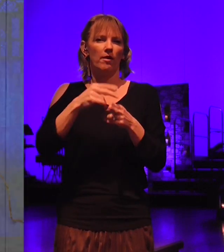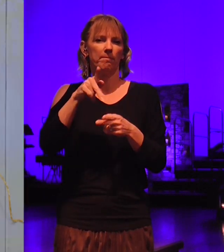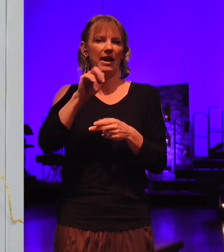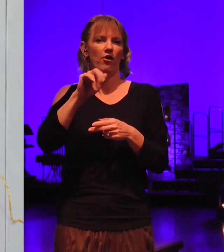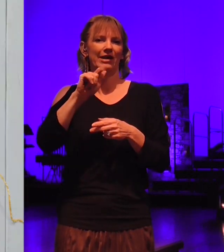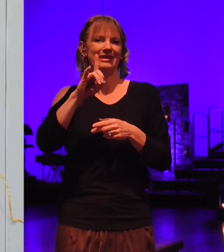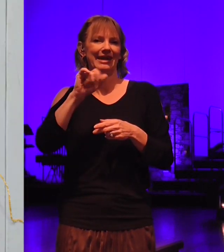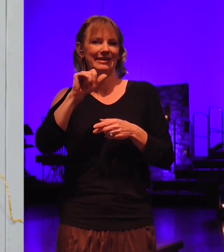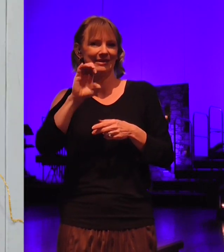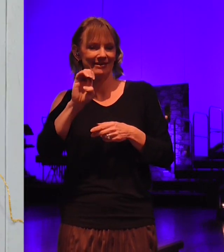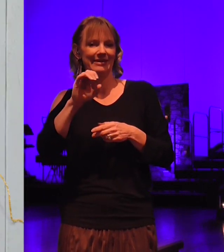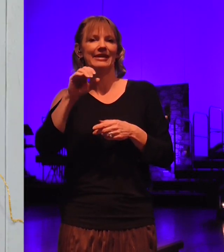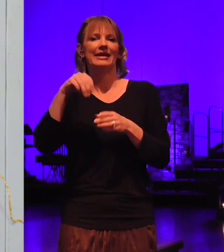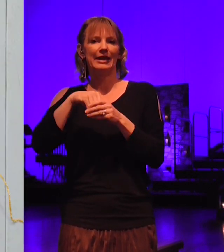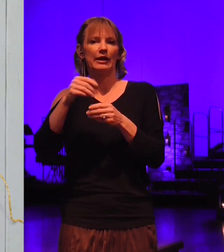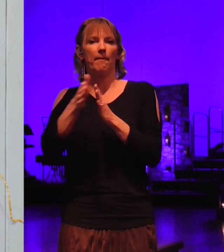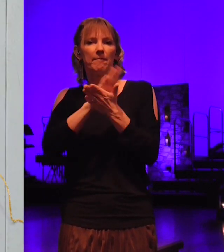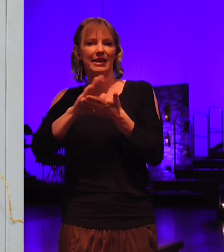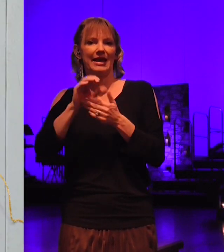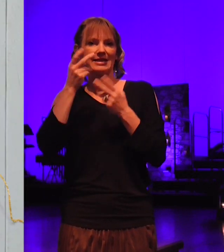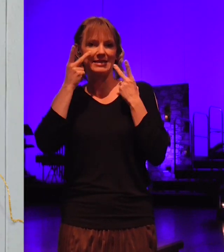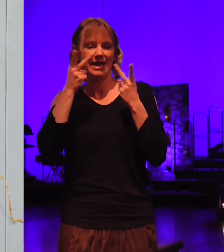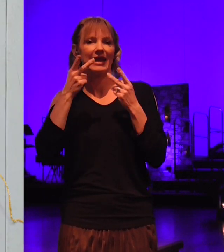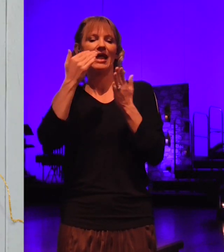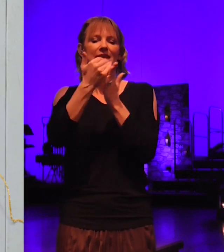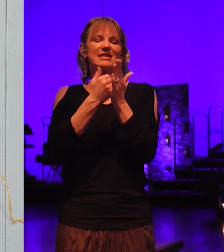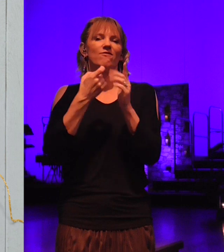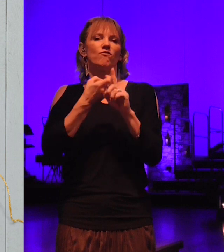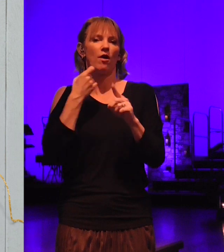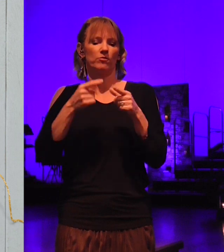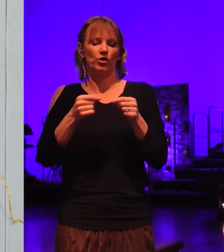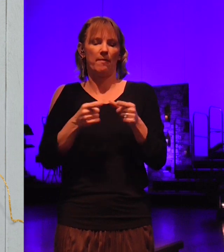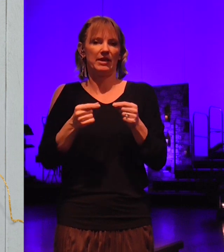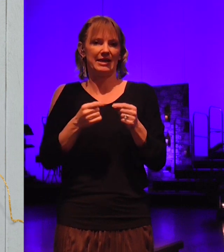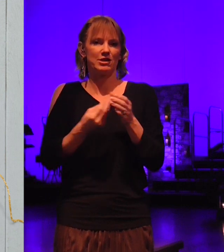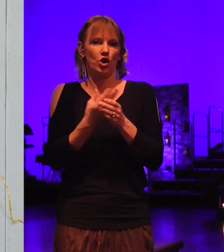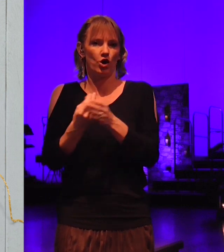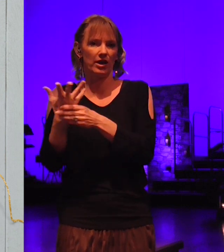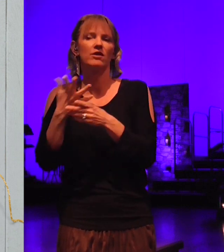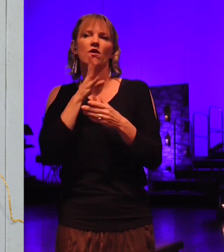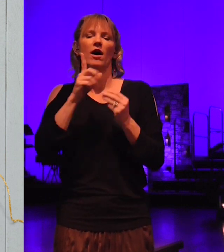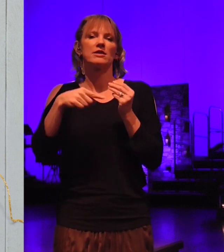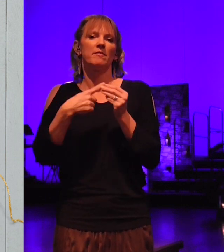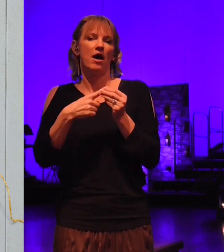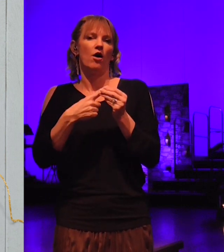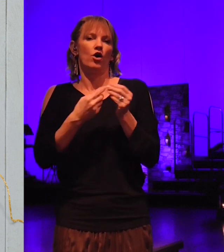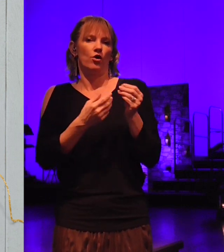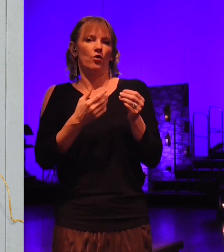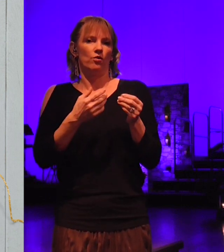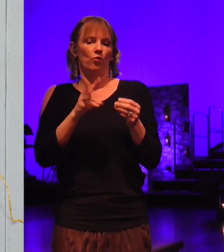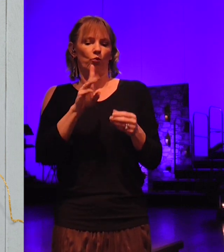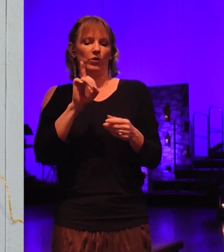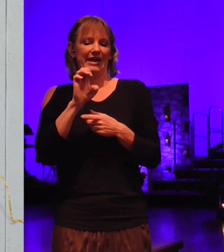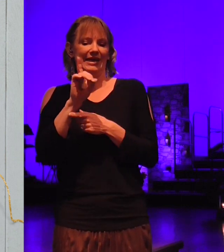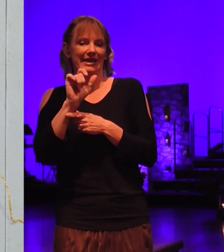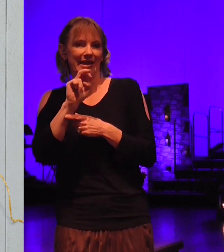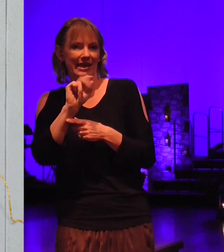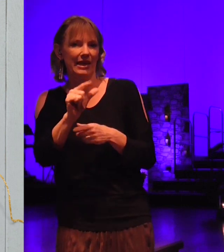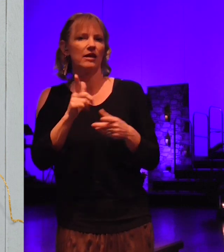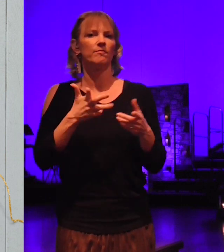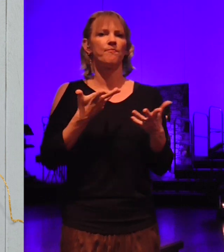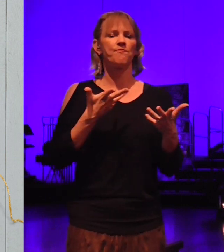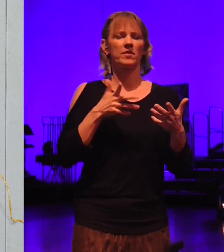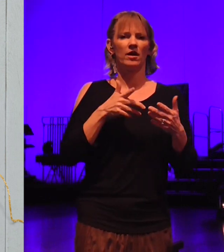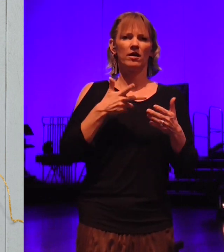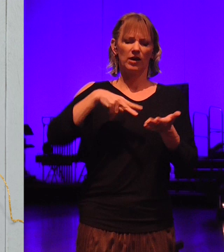Plain Sight, Lessons from a Japanese Garden, and she talks to us about weeding. She tells us, anchor yourself low to